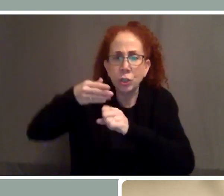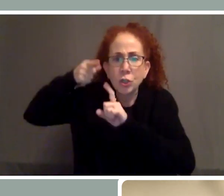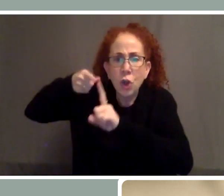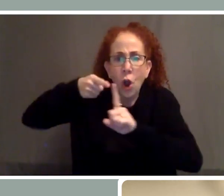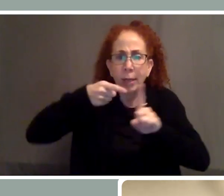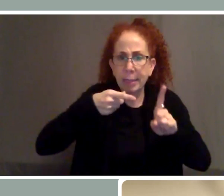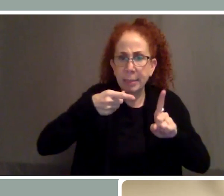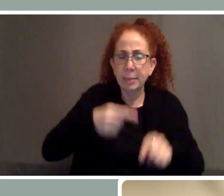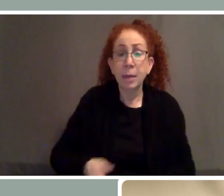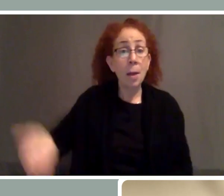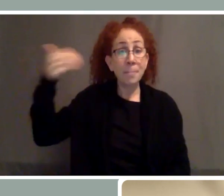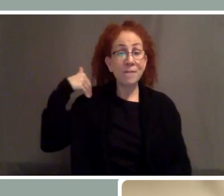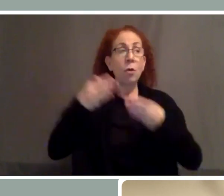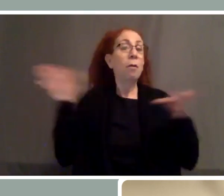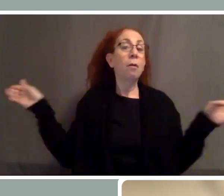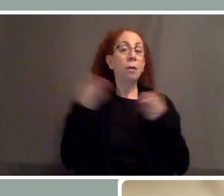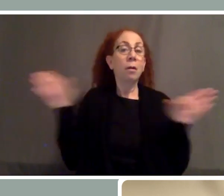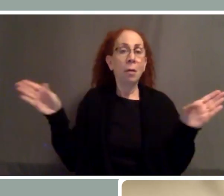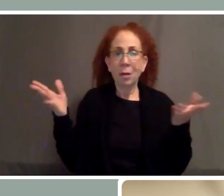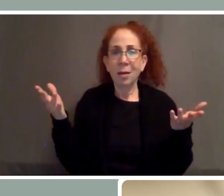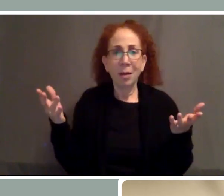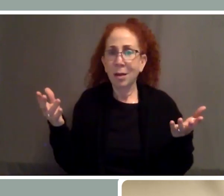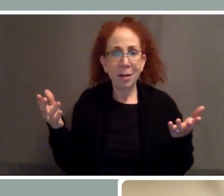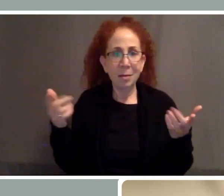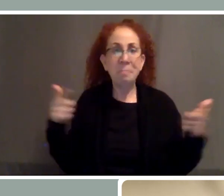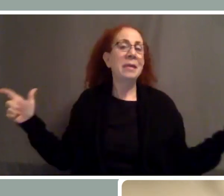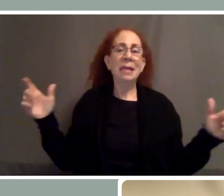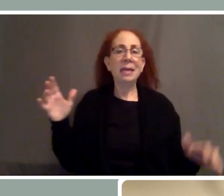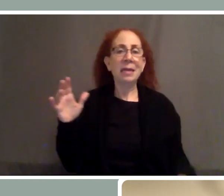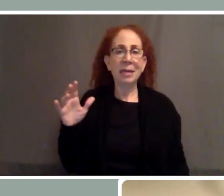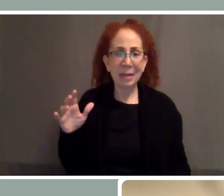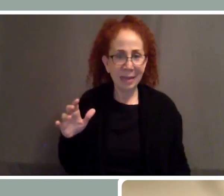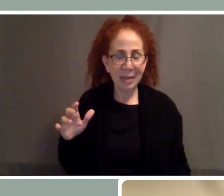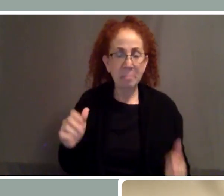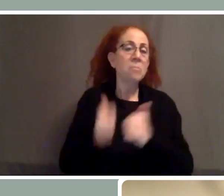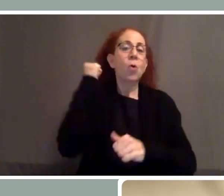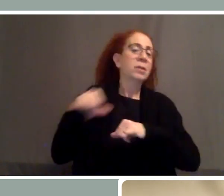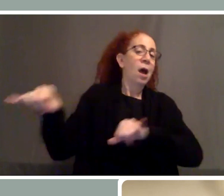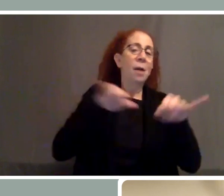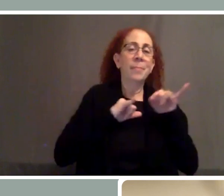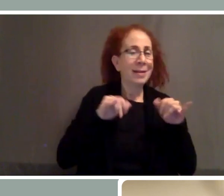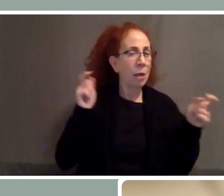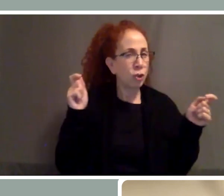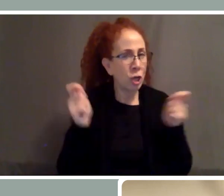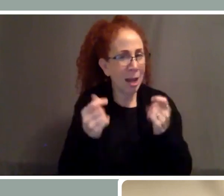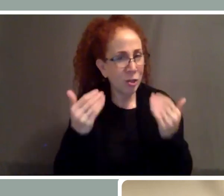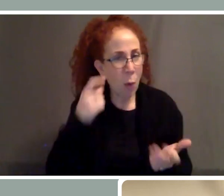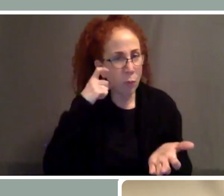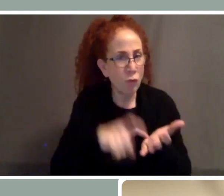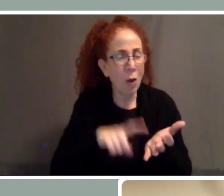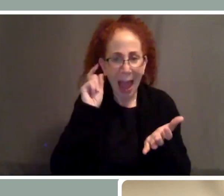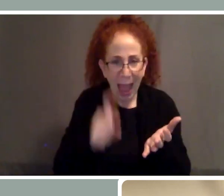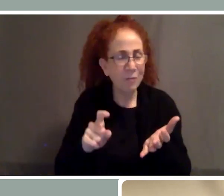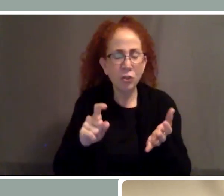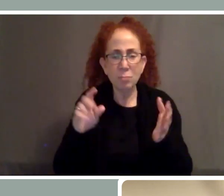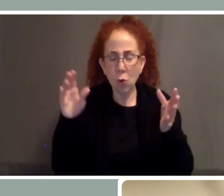And, before that, they only used to focus on, big things, the things that were the most common. But I think what we've recognized is we have